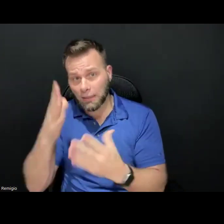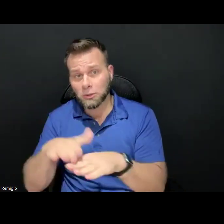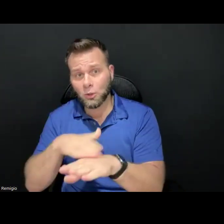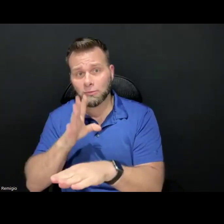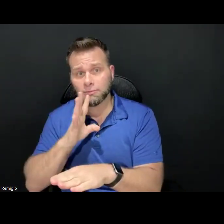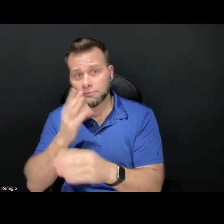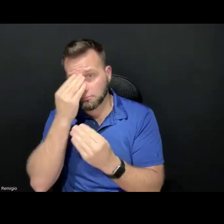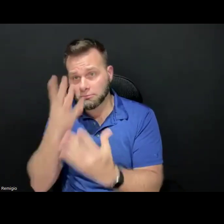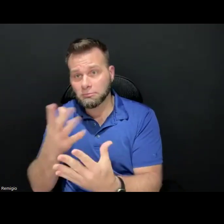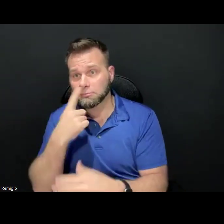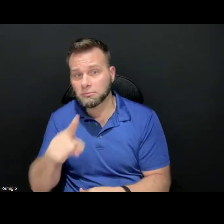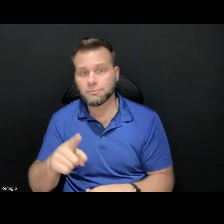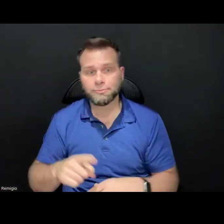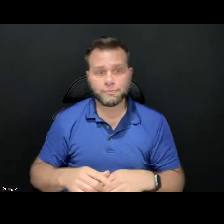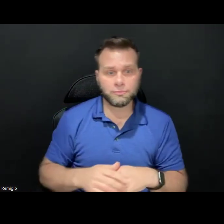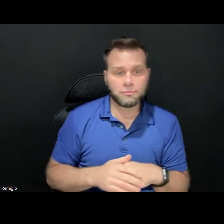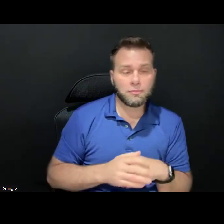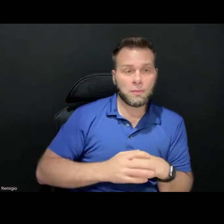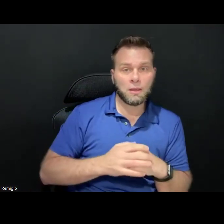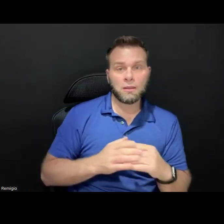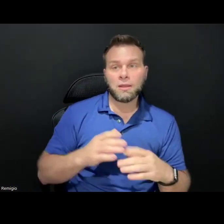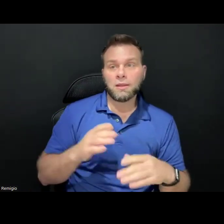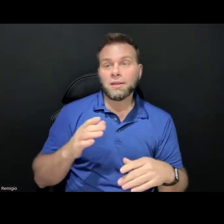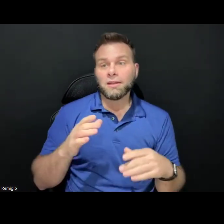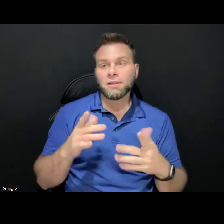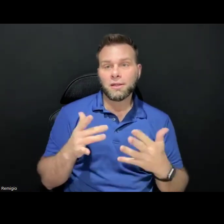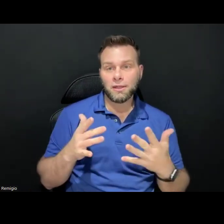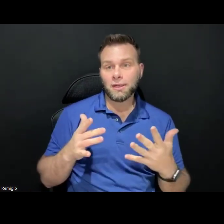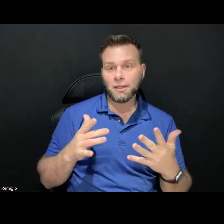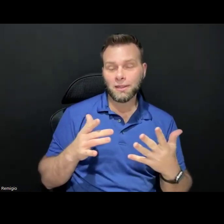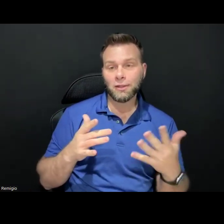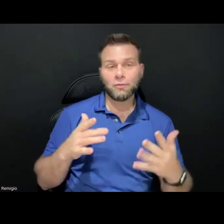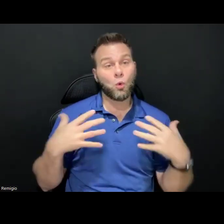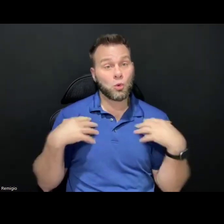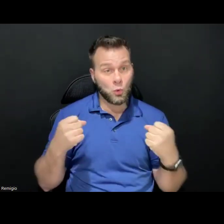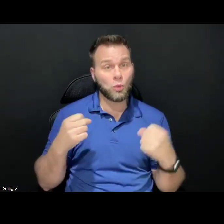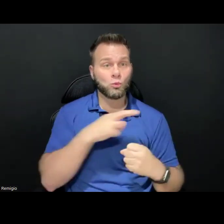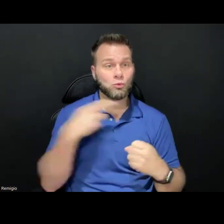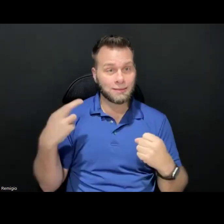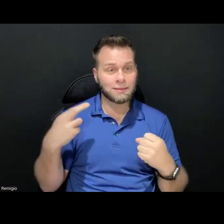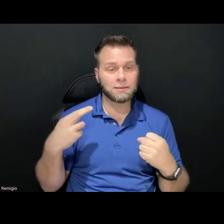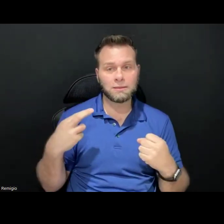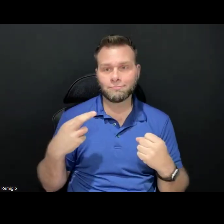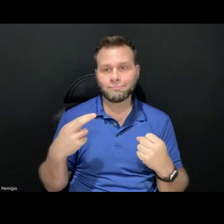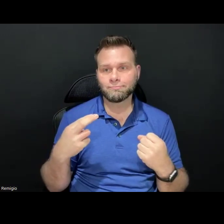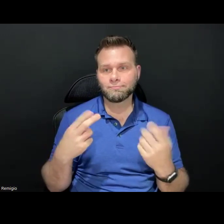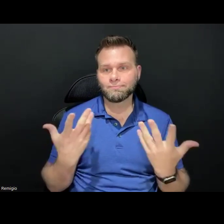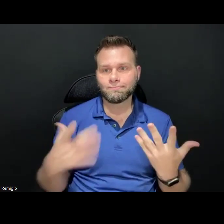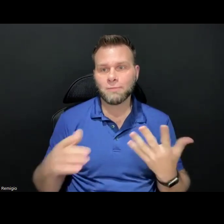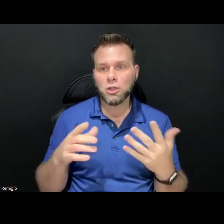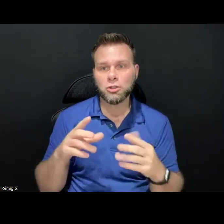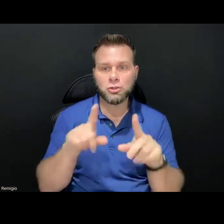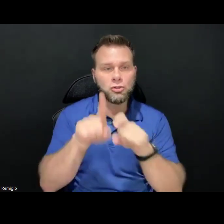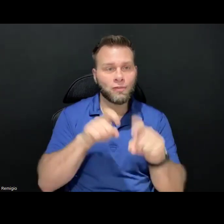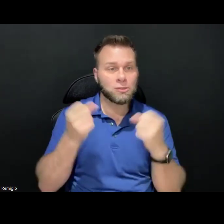consultants, a kind of an analog to the behavioral youth risk factor surveillance survey. So all of the